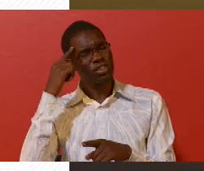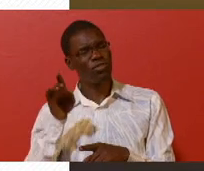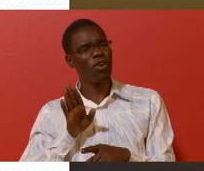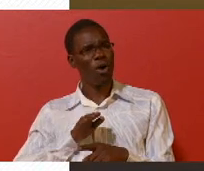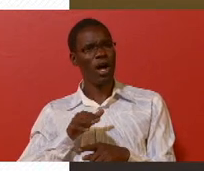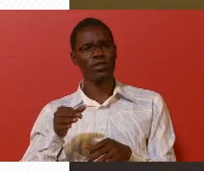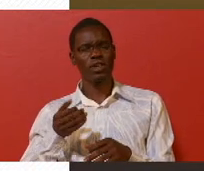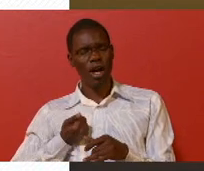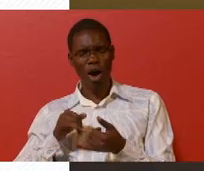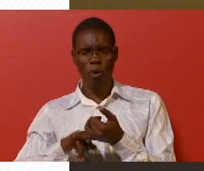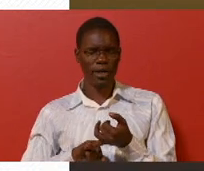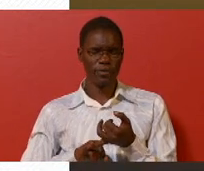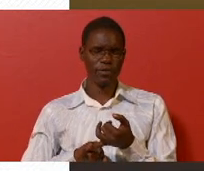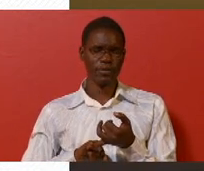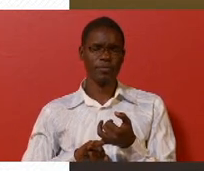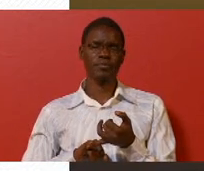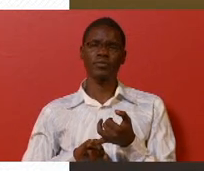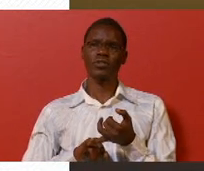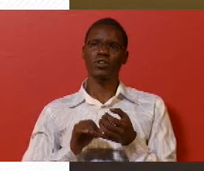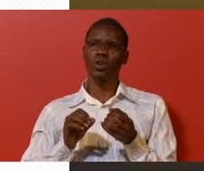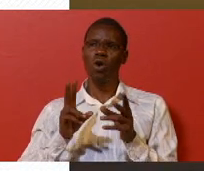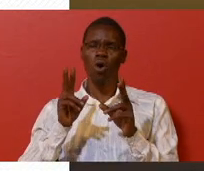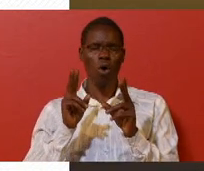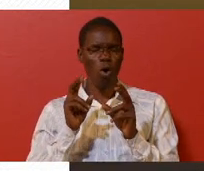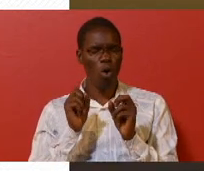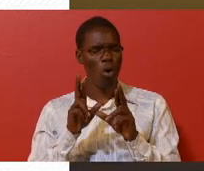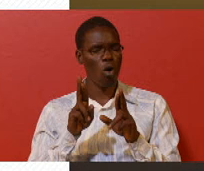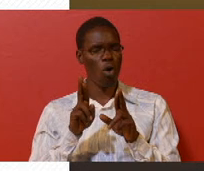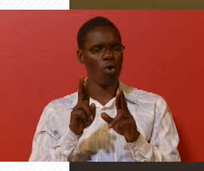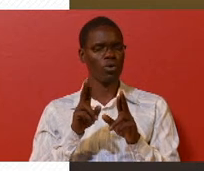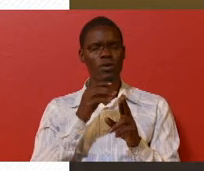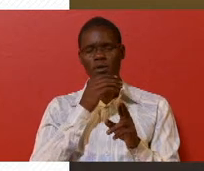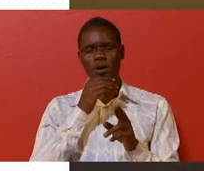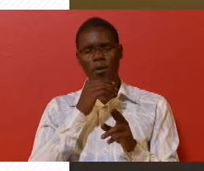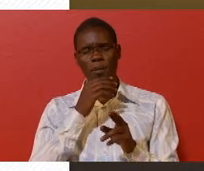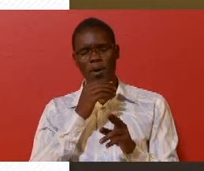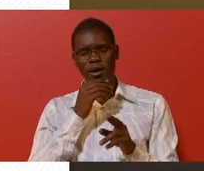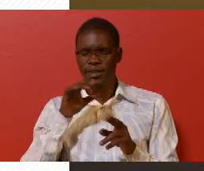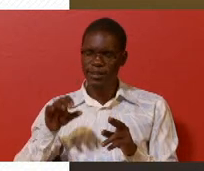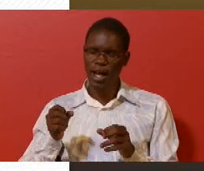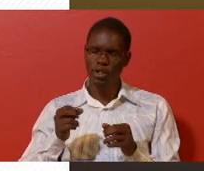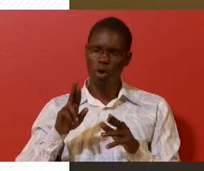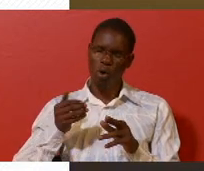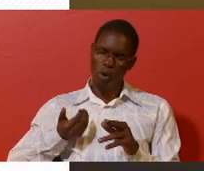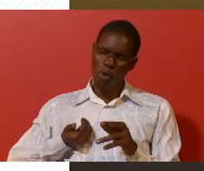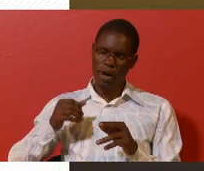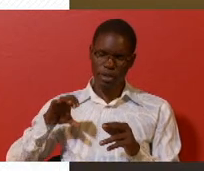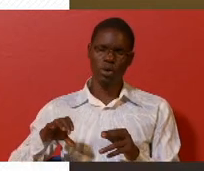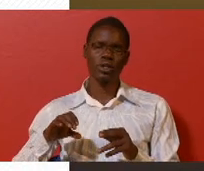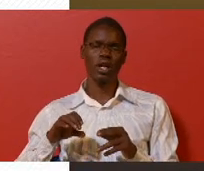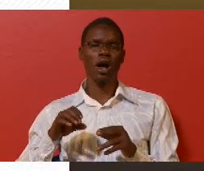You shall not covet your neighbor's wife, nor his male servant, nor his female servant, nor his ox, nor his donkey,